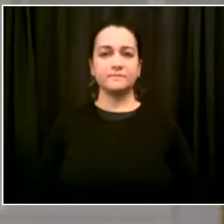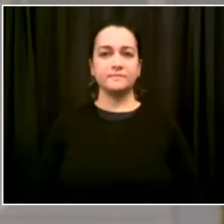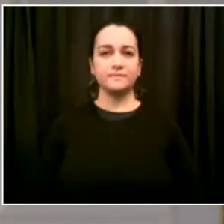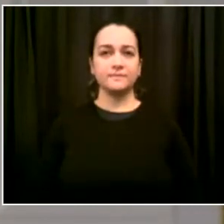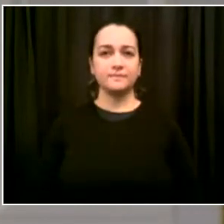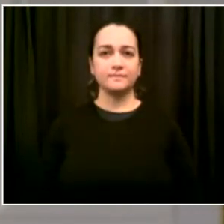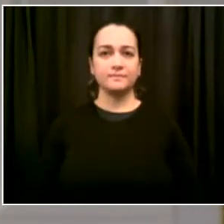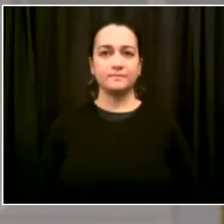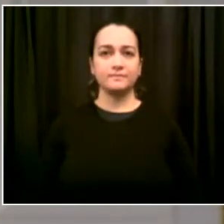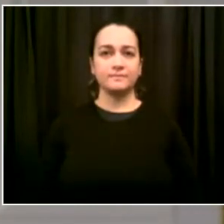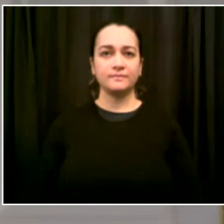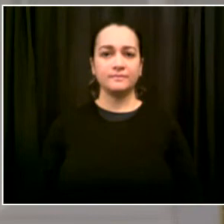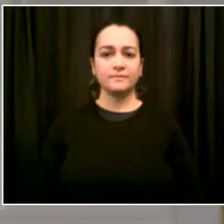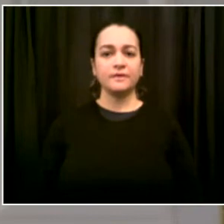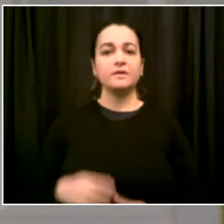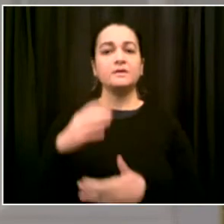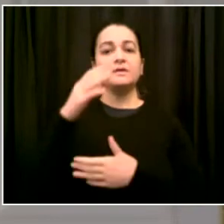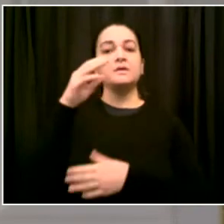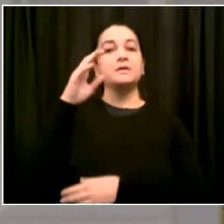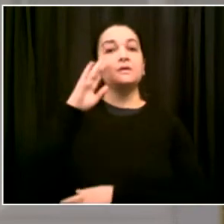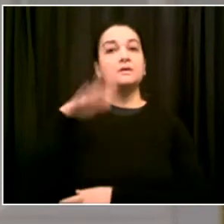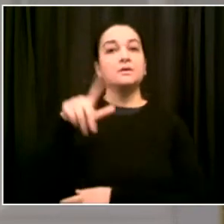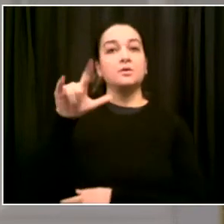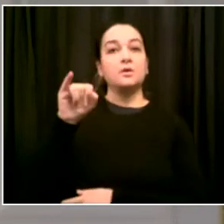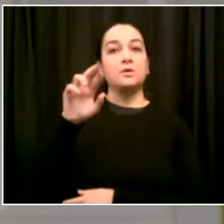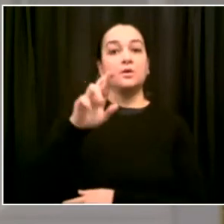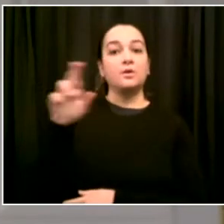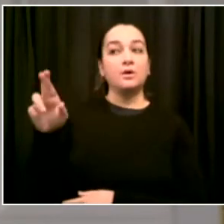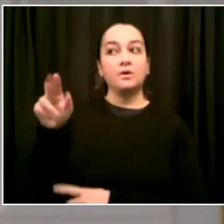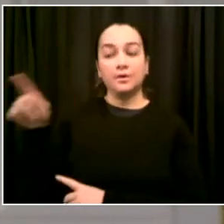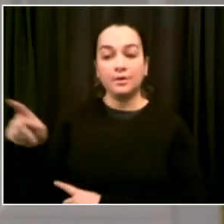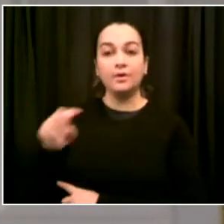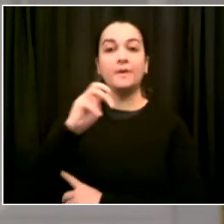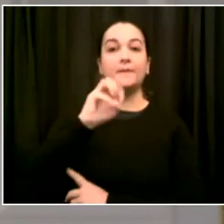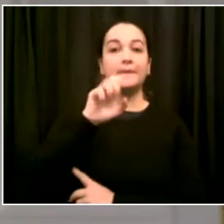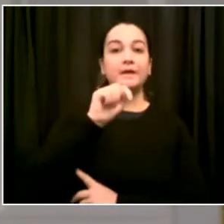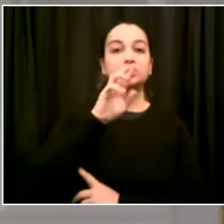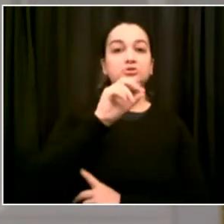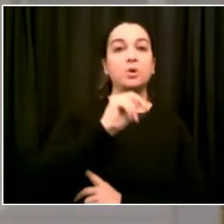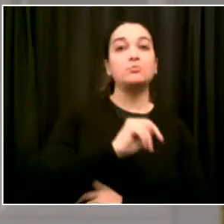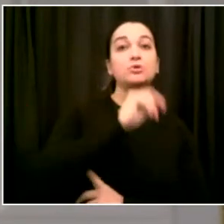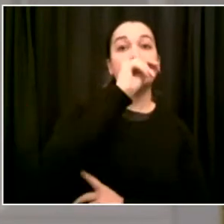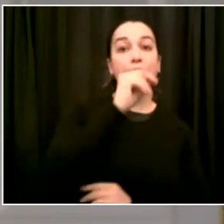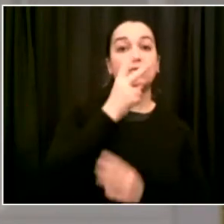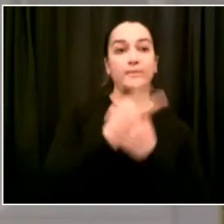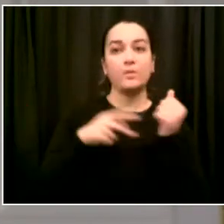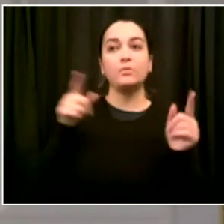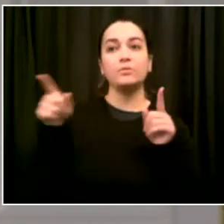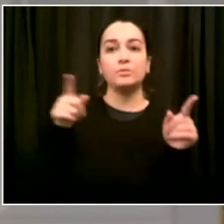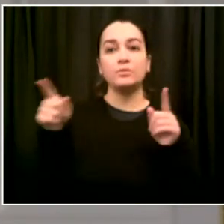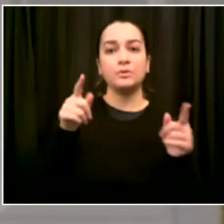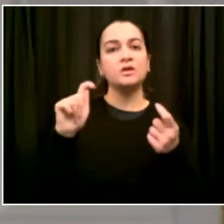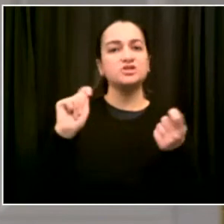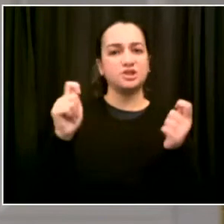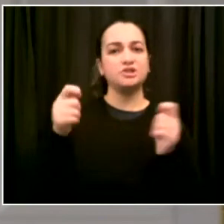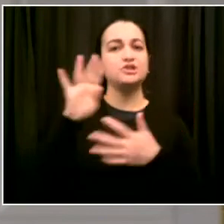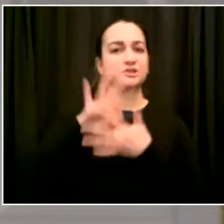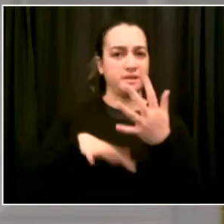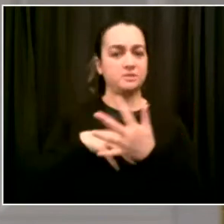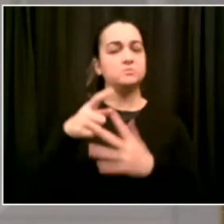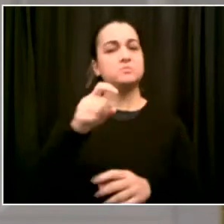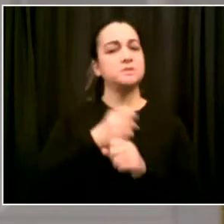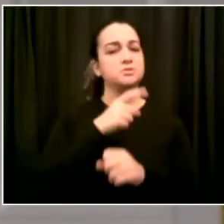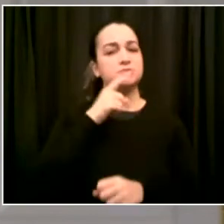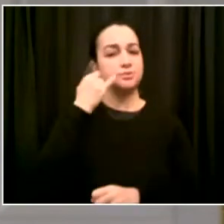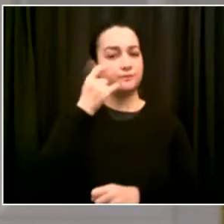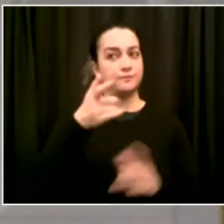so please check schedules before you go out today. We've seen minimal power outages right now and heat outages at